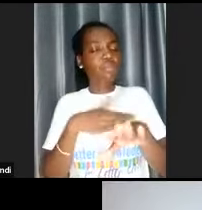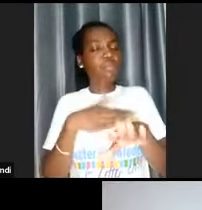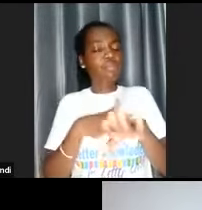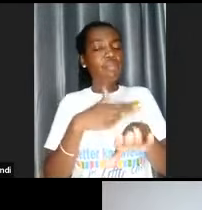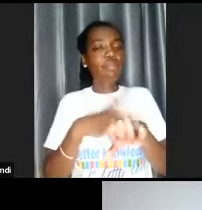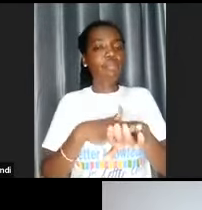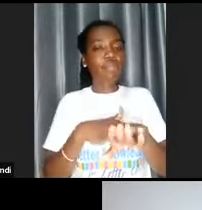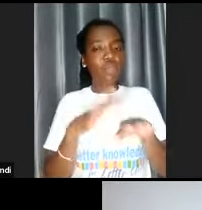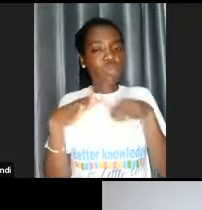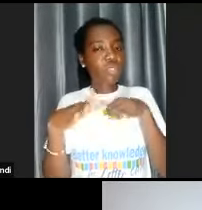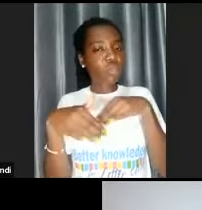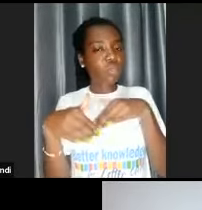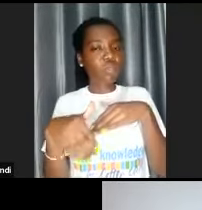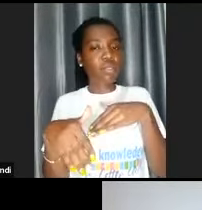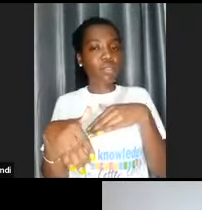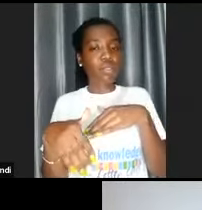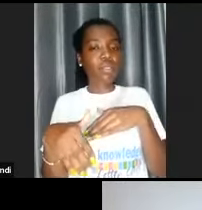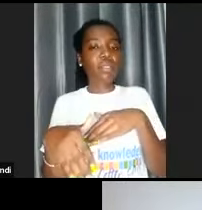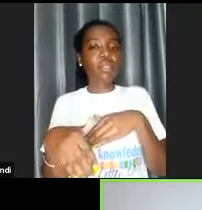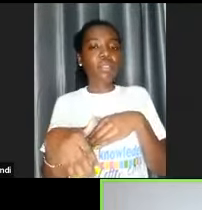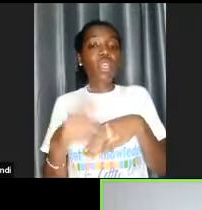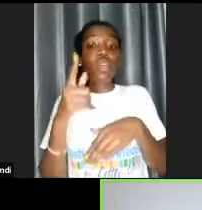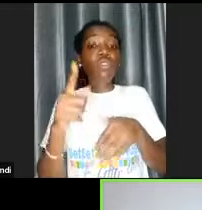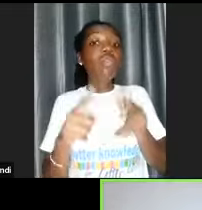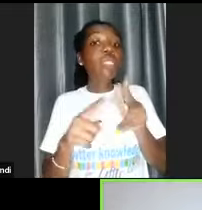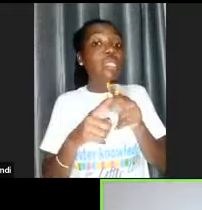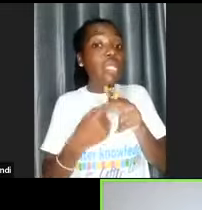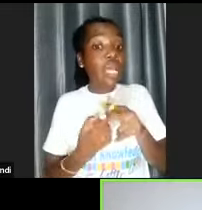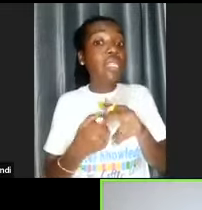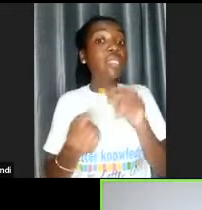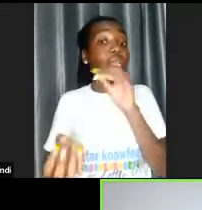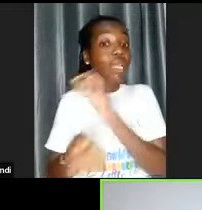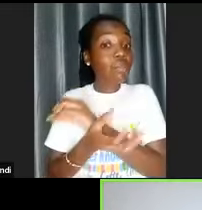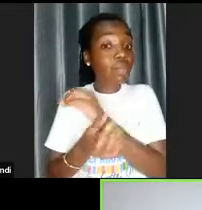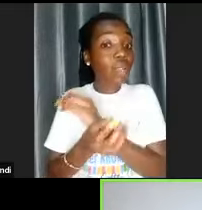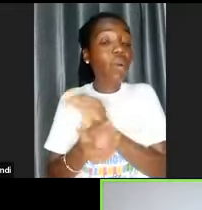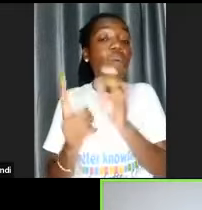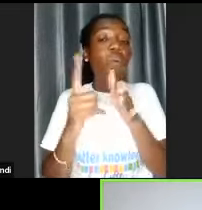Gabriel, Ngoja. Probably you need to start by defining what is conviction.